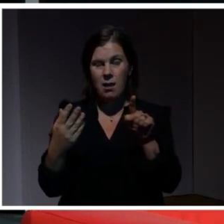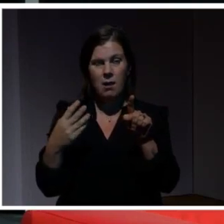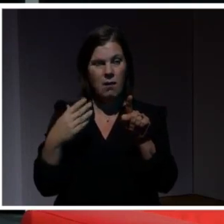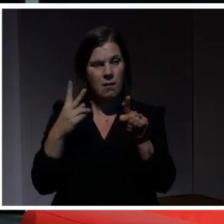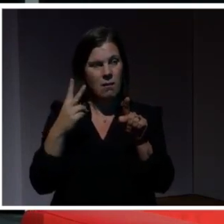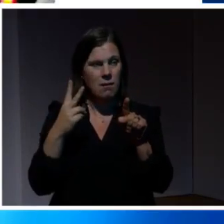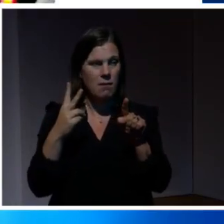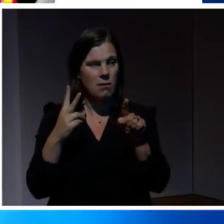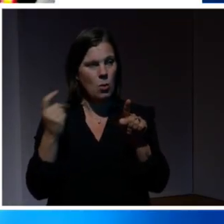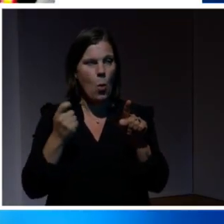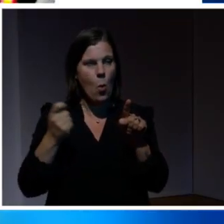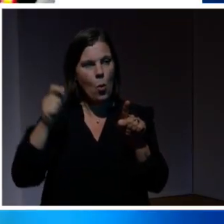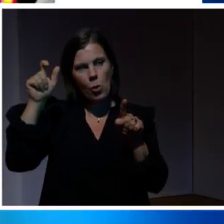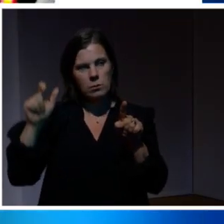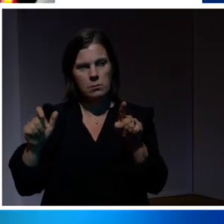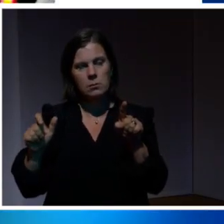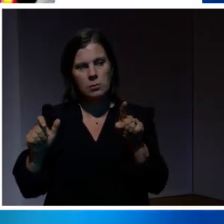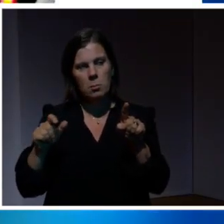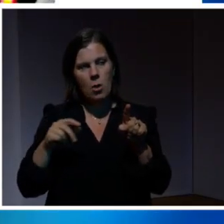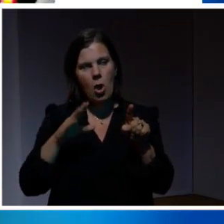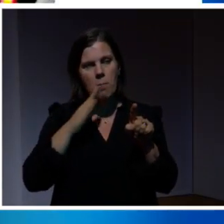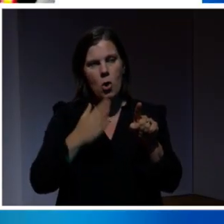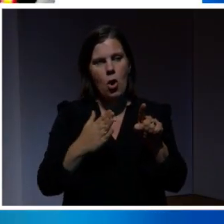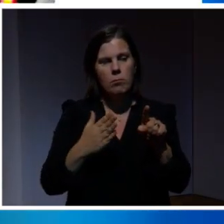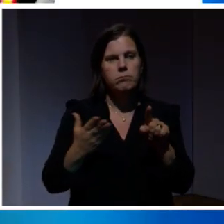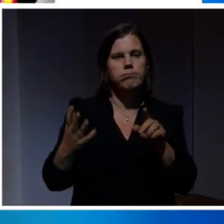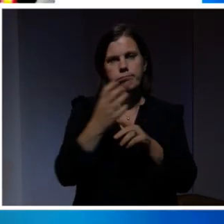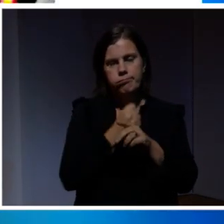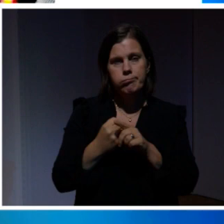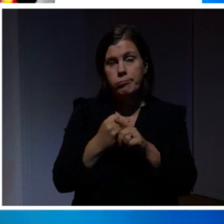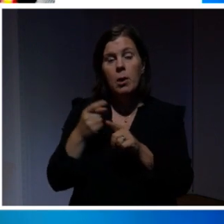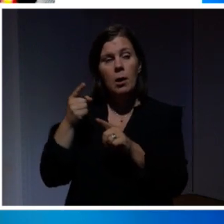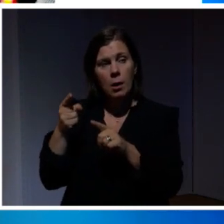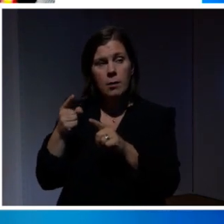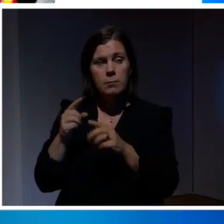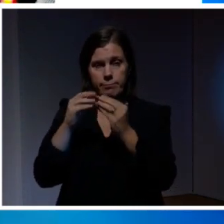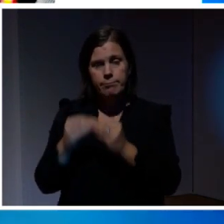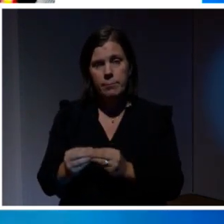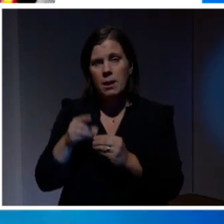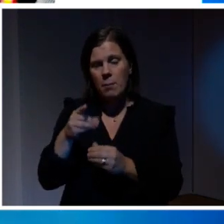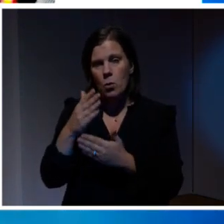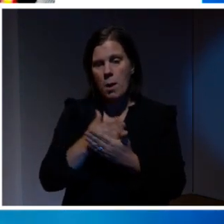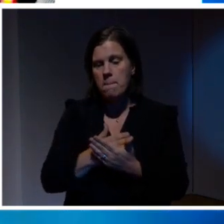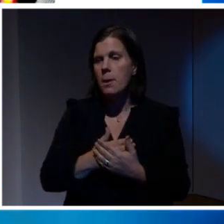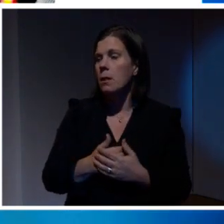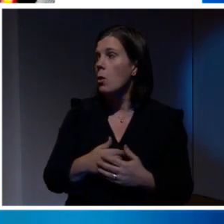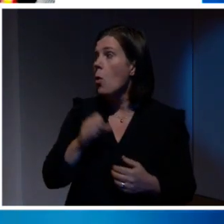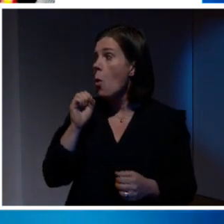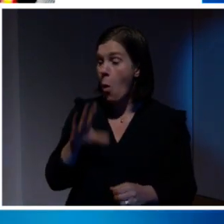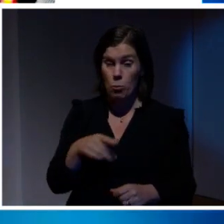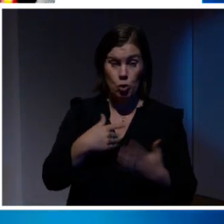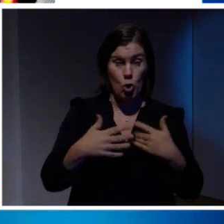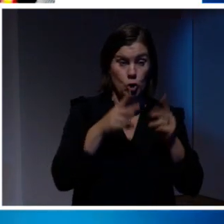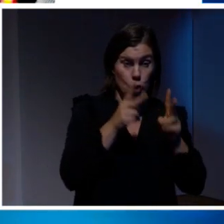this image. And what that code does is it tells you the behavior of the program, right? If you do